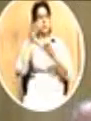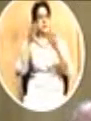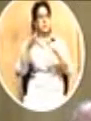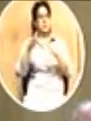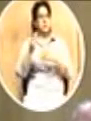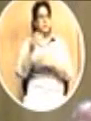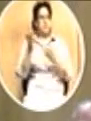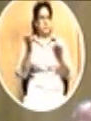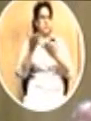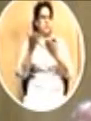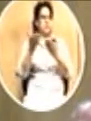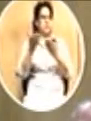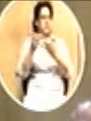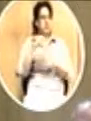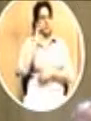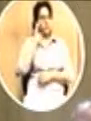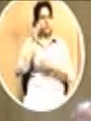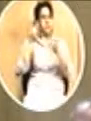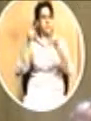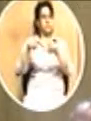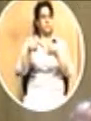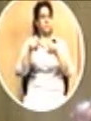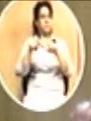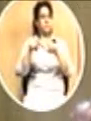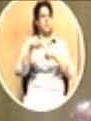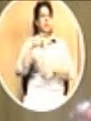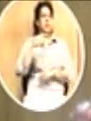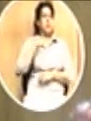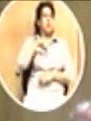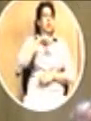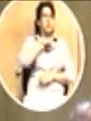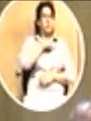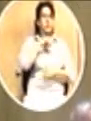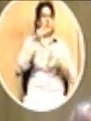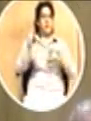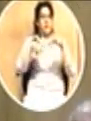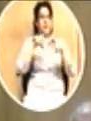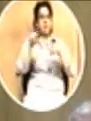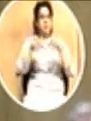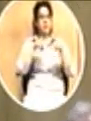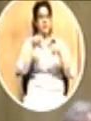doubt it will arrive. We, the people,